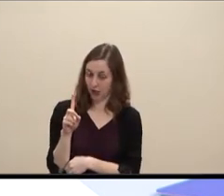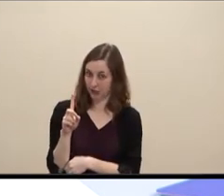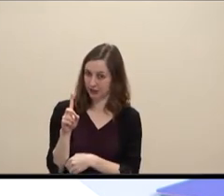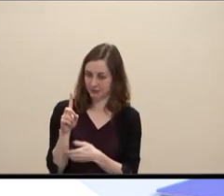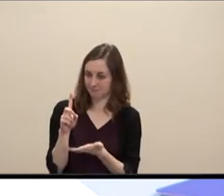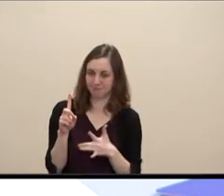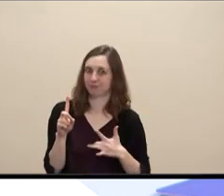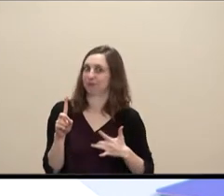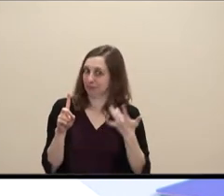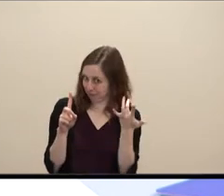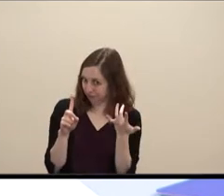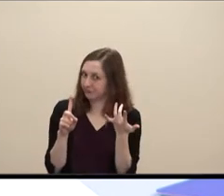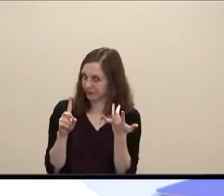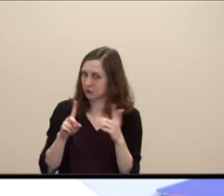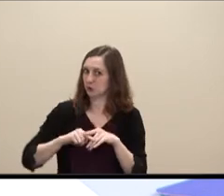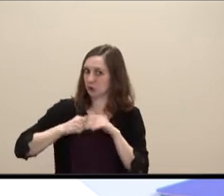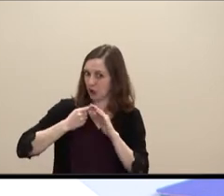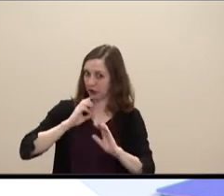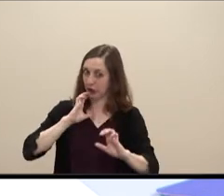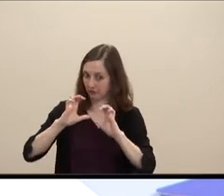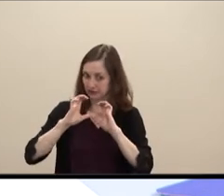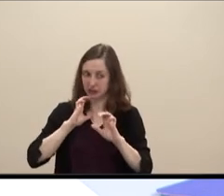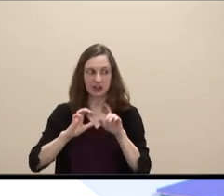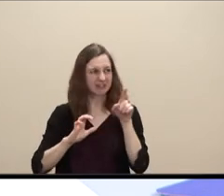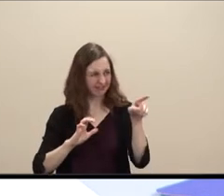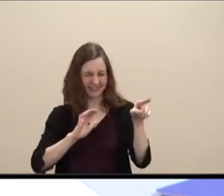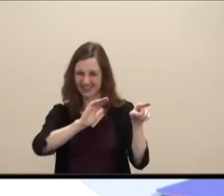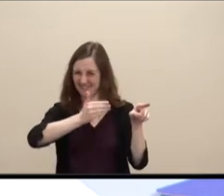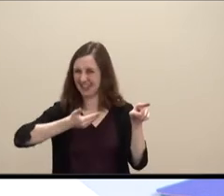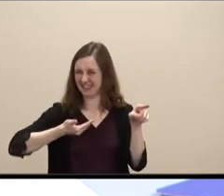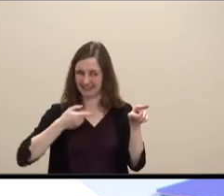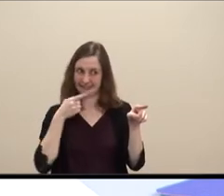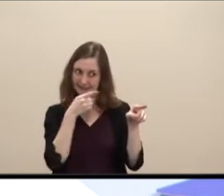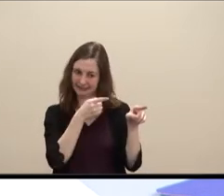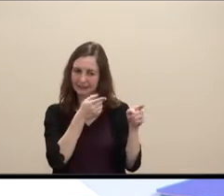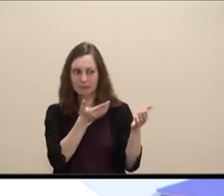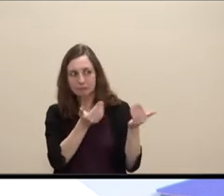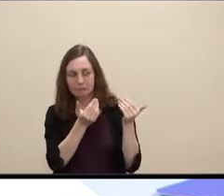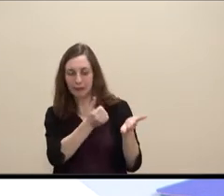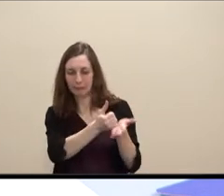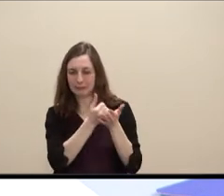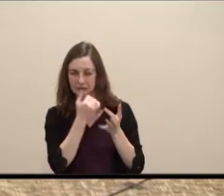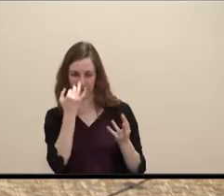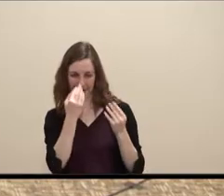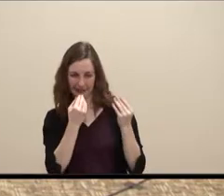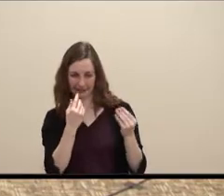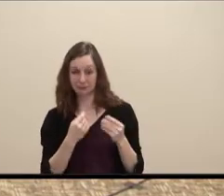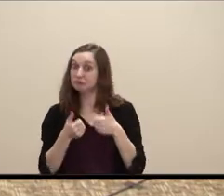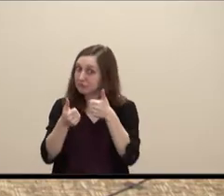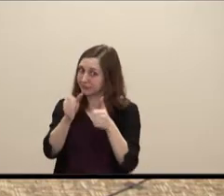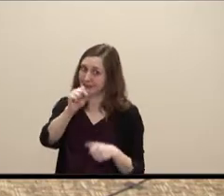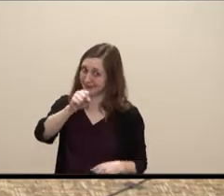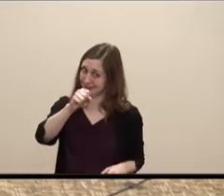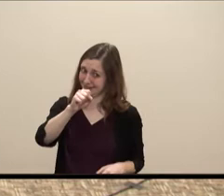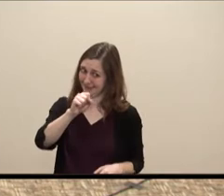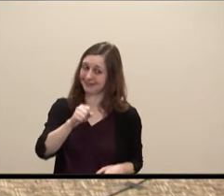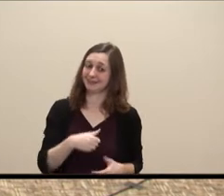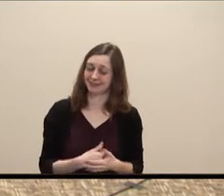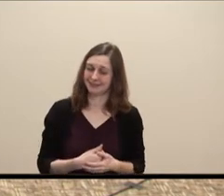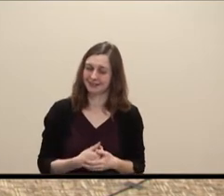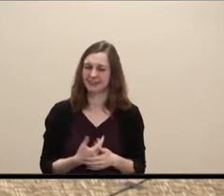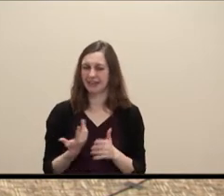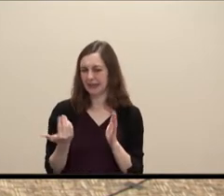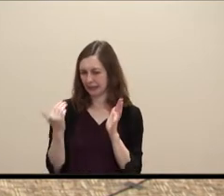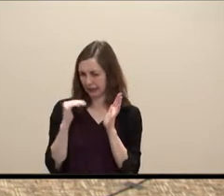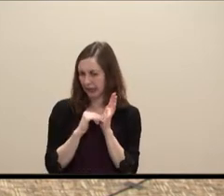conversation. So thank you for coming tonight to help us start thinking. Certainly. Again, for the record,